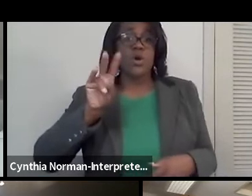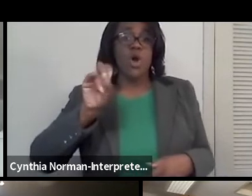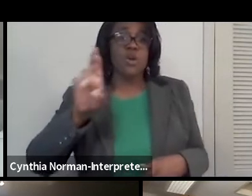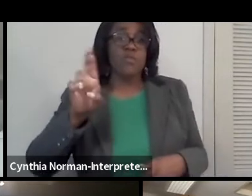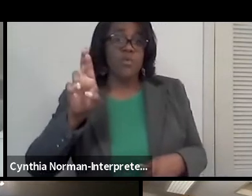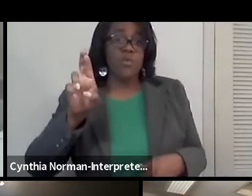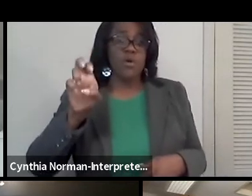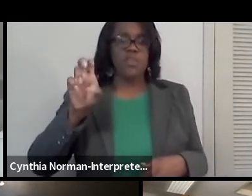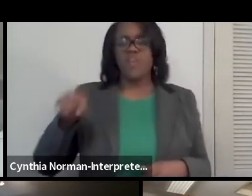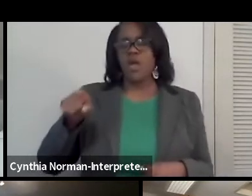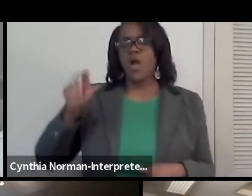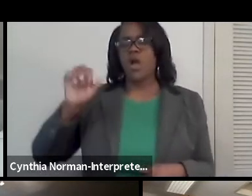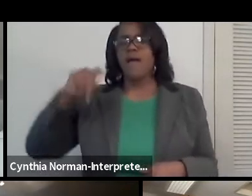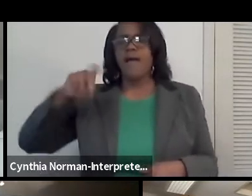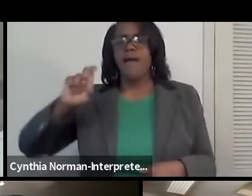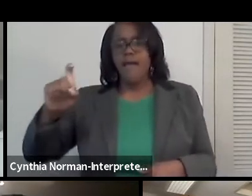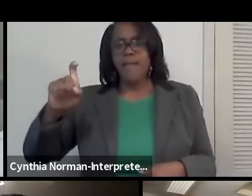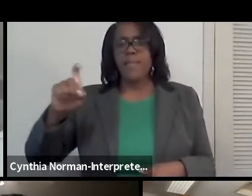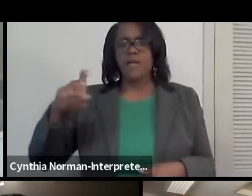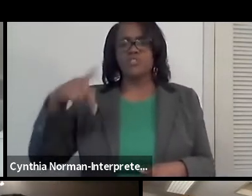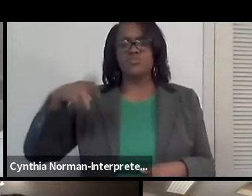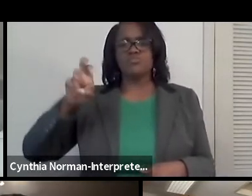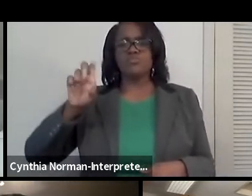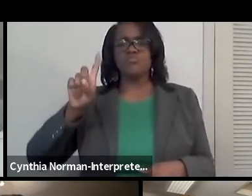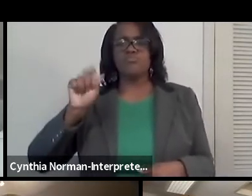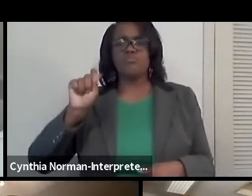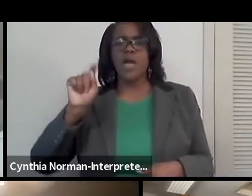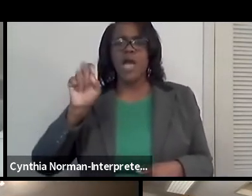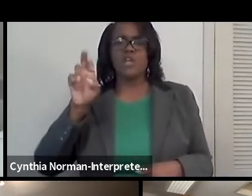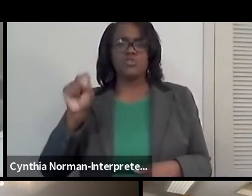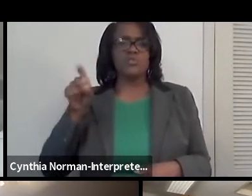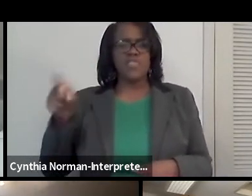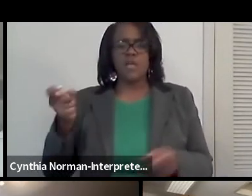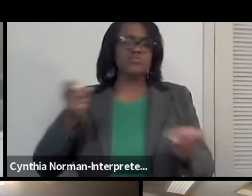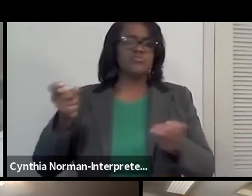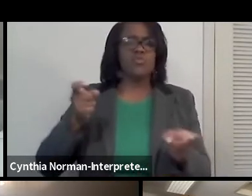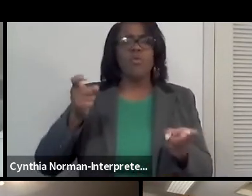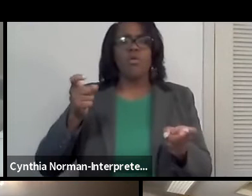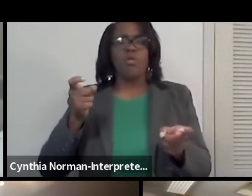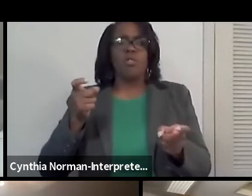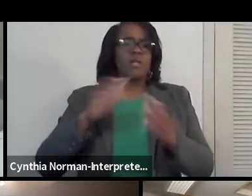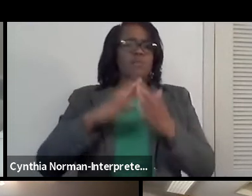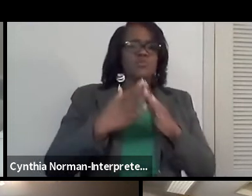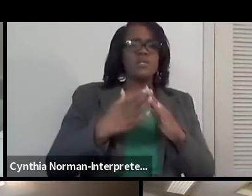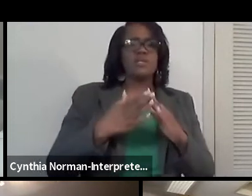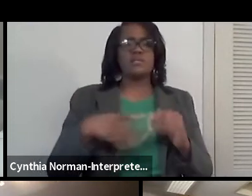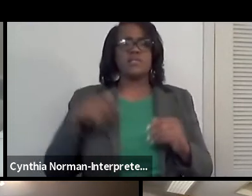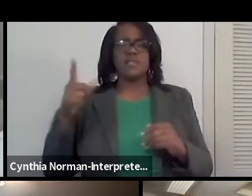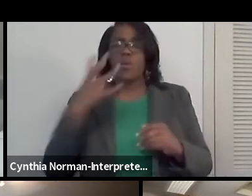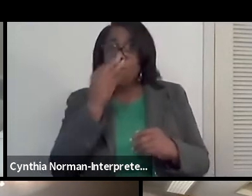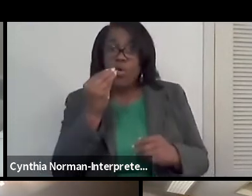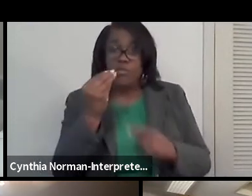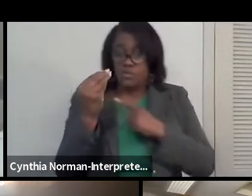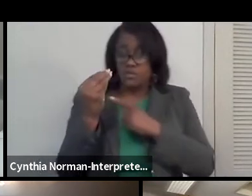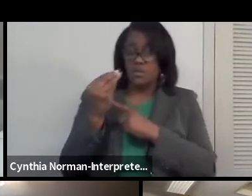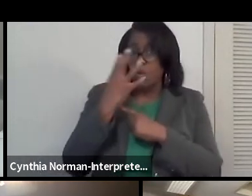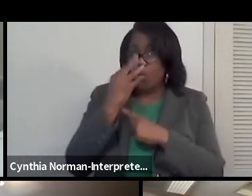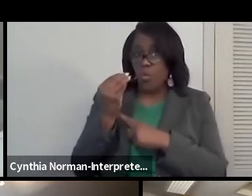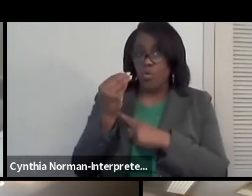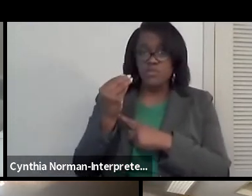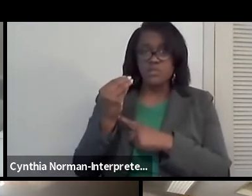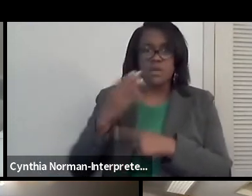that regulate different communities and how they influence top-down processes, like wolves, for instance, right? So for me, wolves